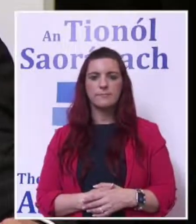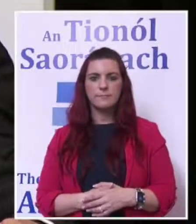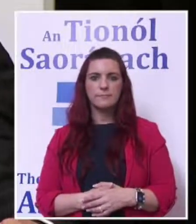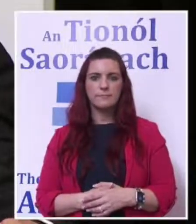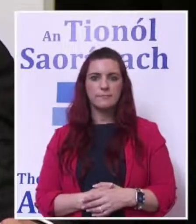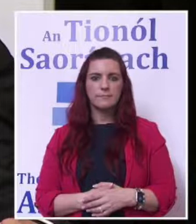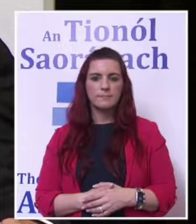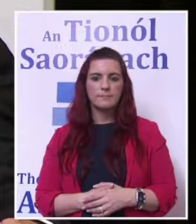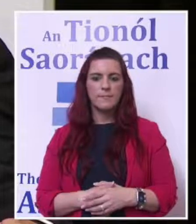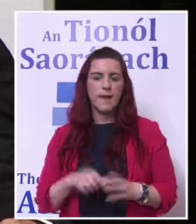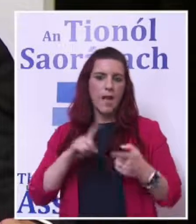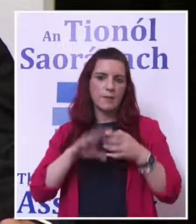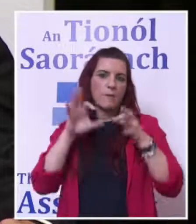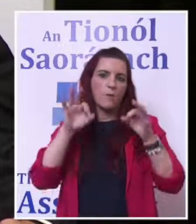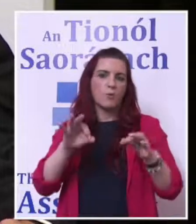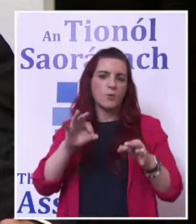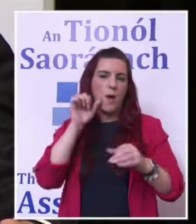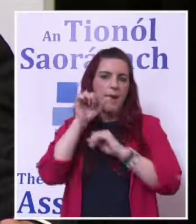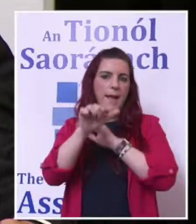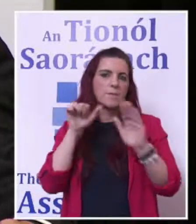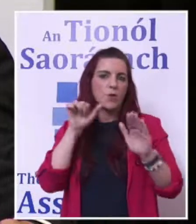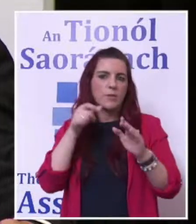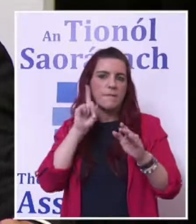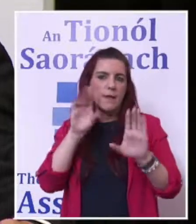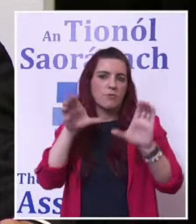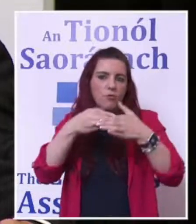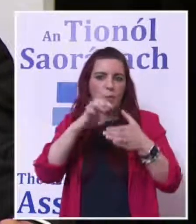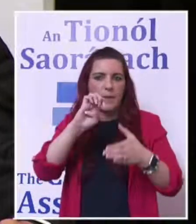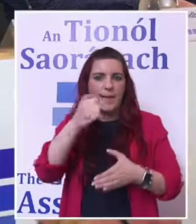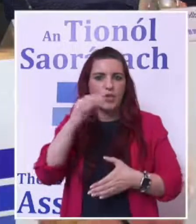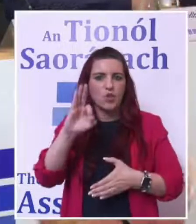And indeed to our EAG, thanks again for joining us.